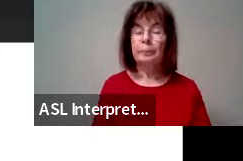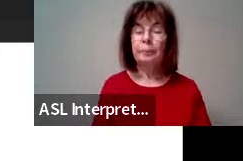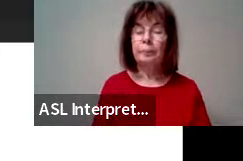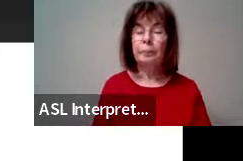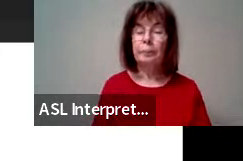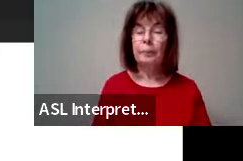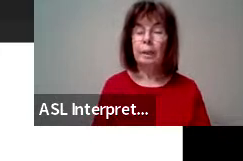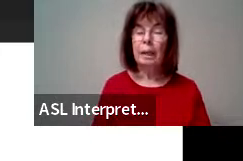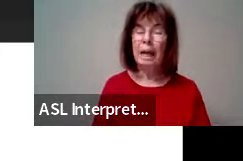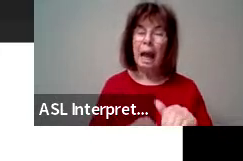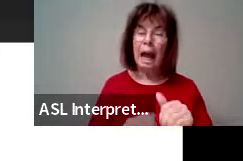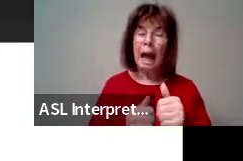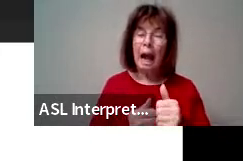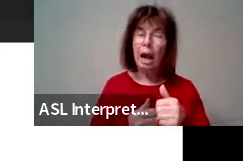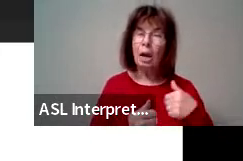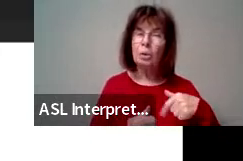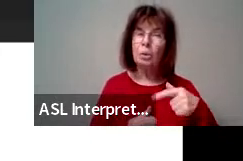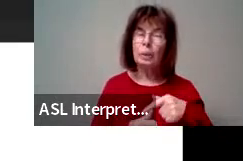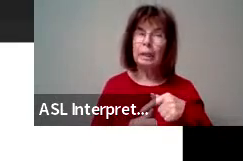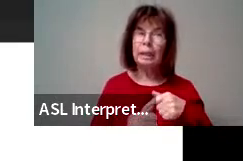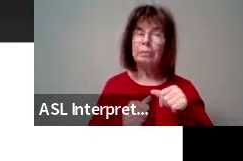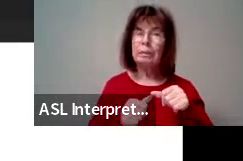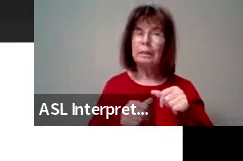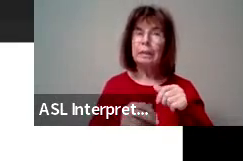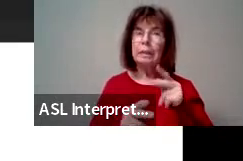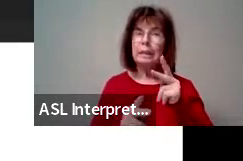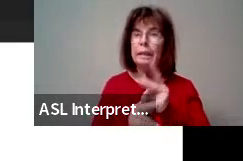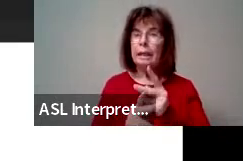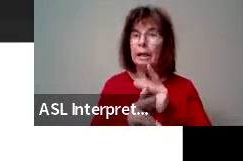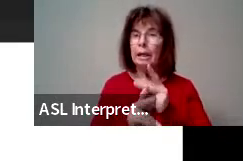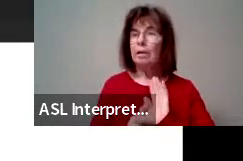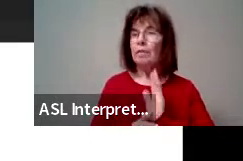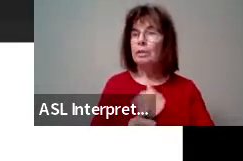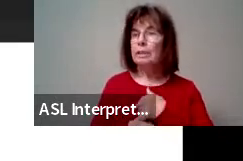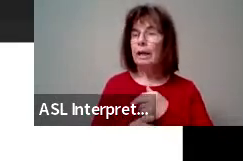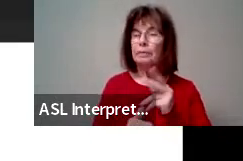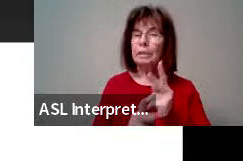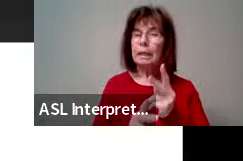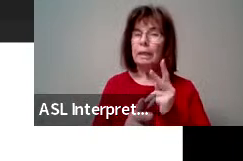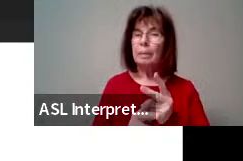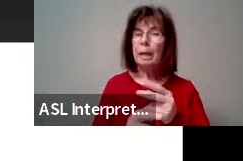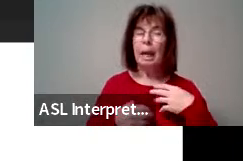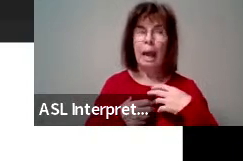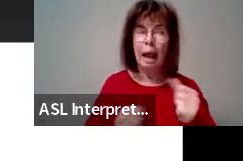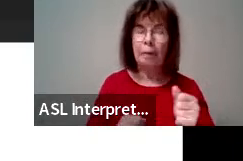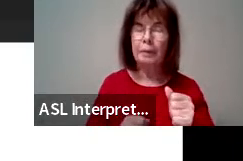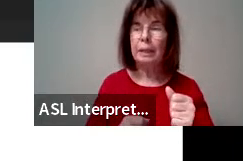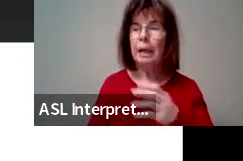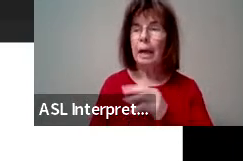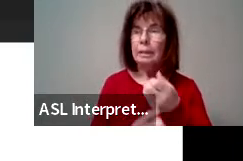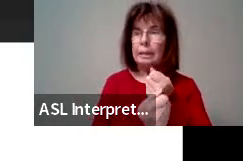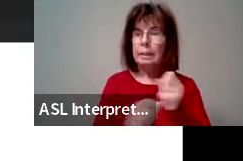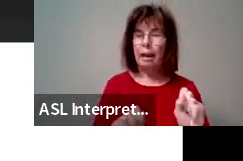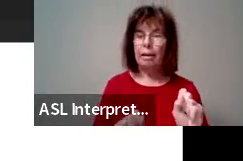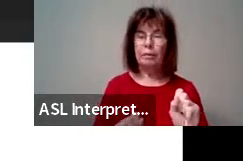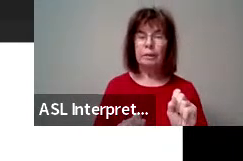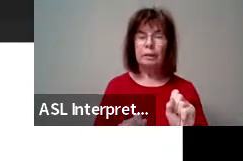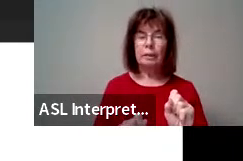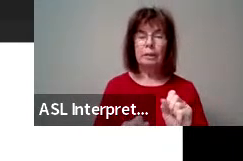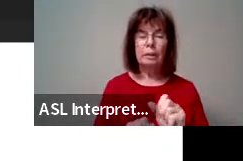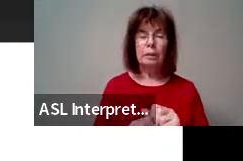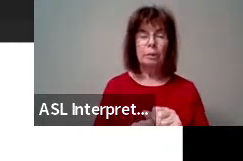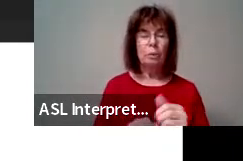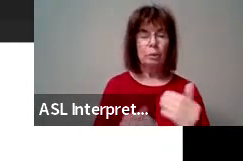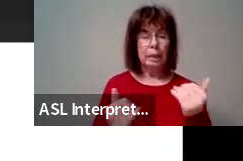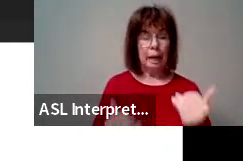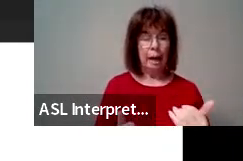how we keep ourselves healthy and safe moving forward. And so we're at this juncture